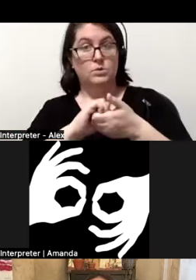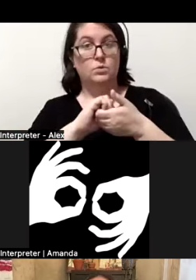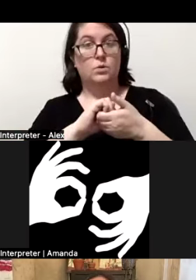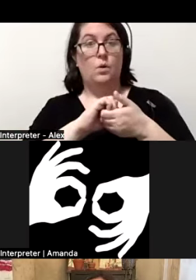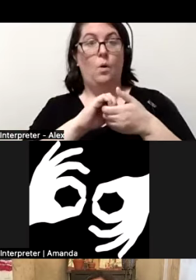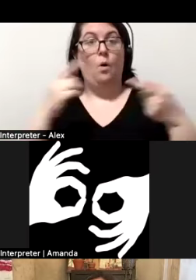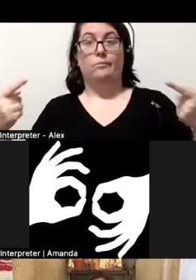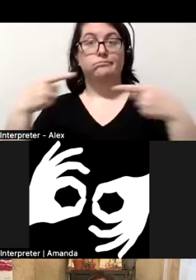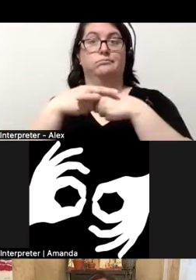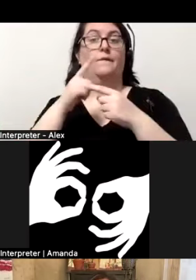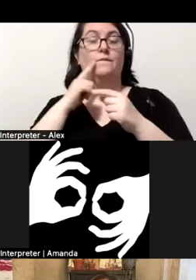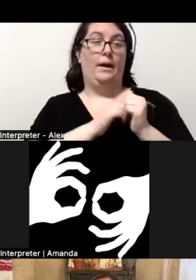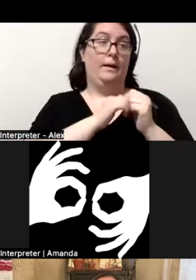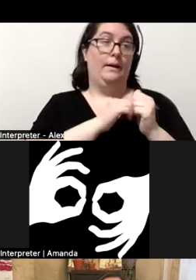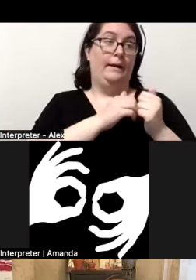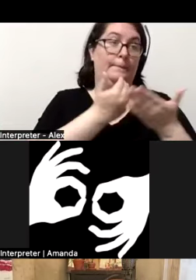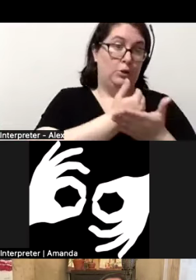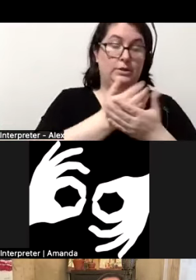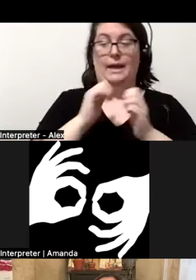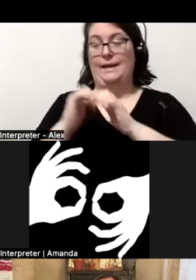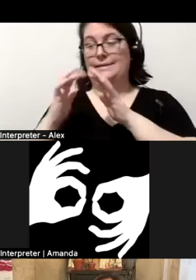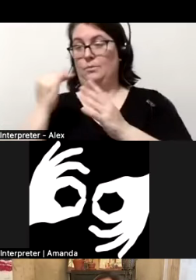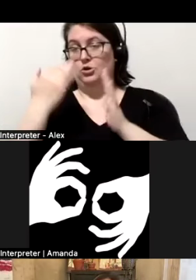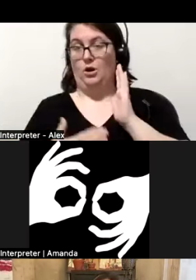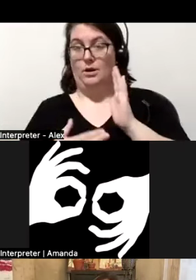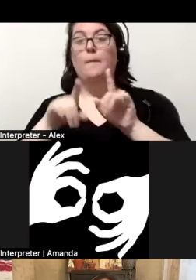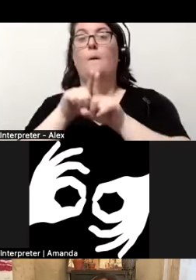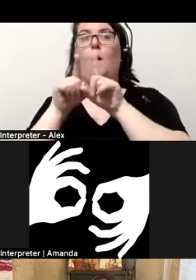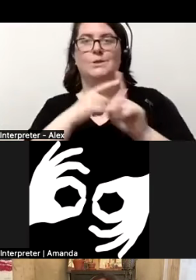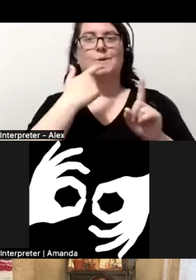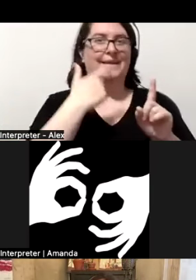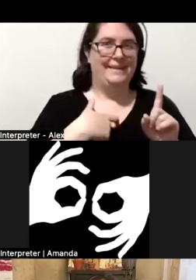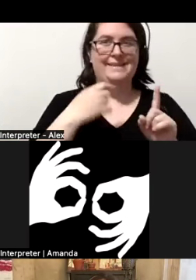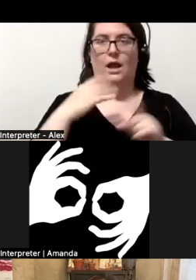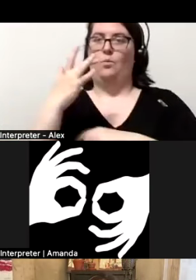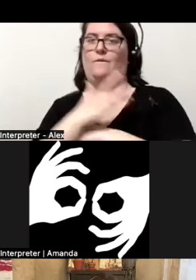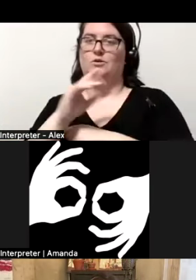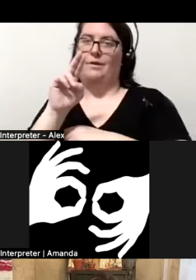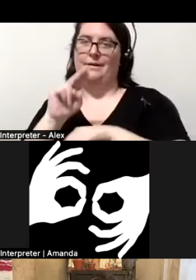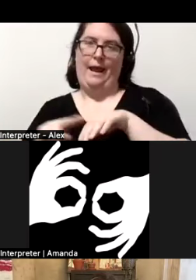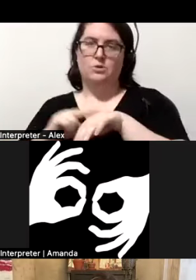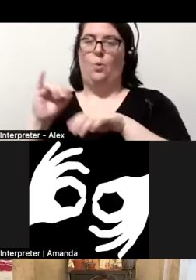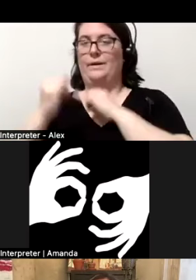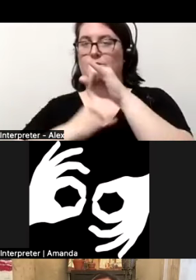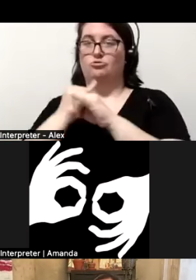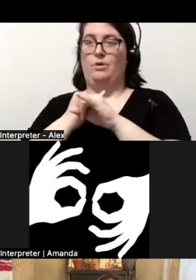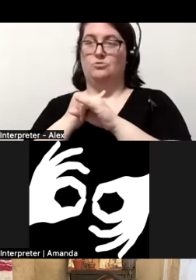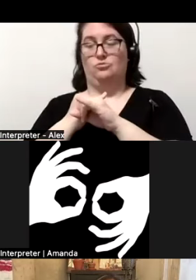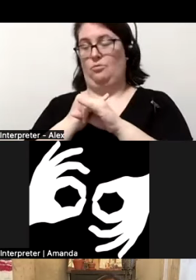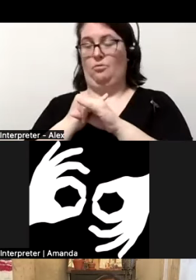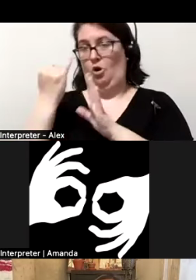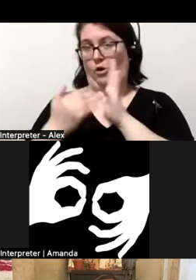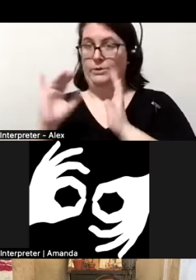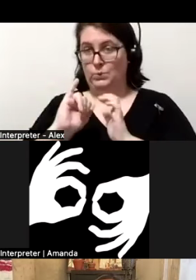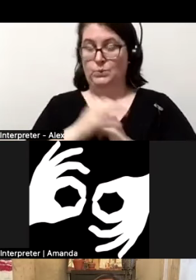cross-pollination between emerging and established artists and between Kingston artists and provincial, national, and international peers. And